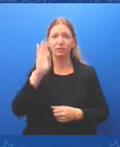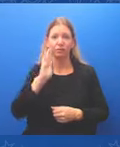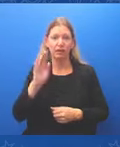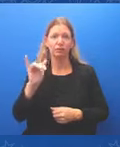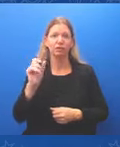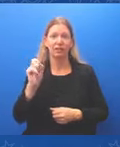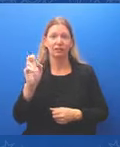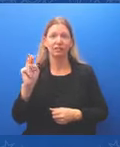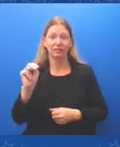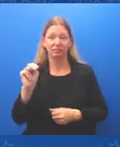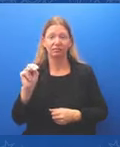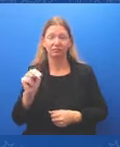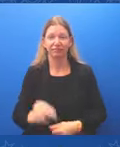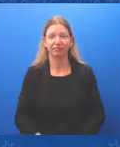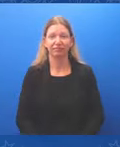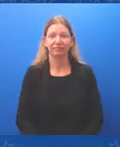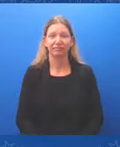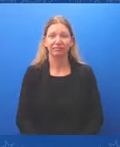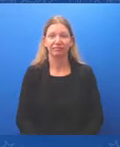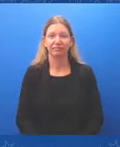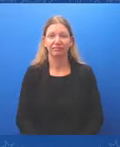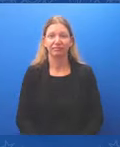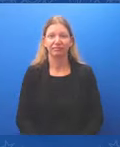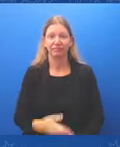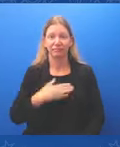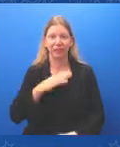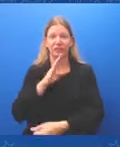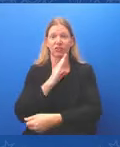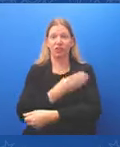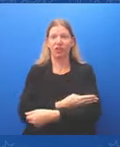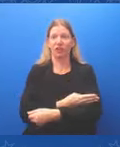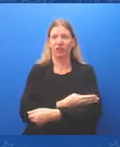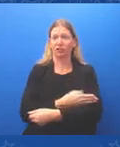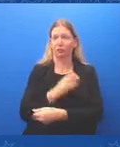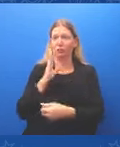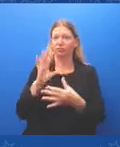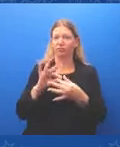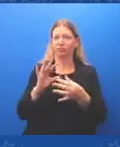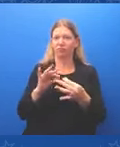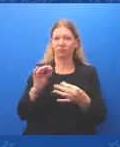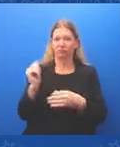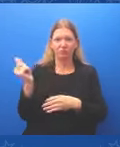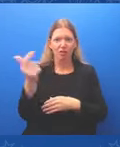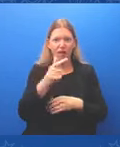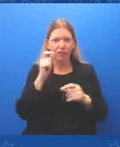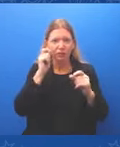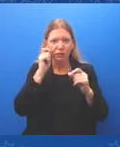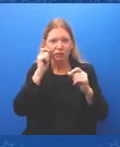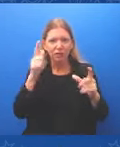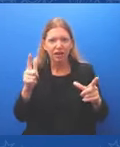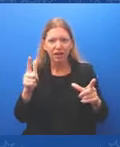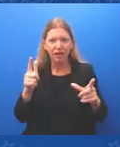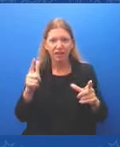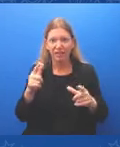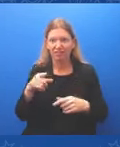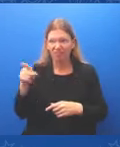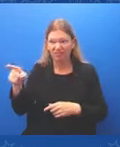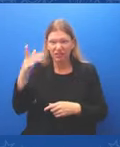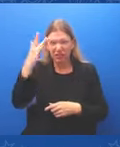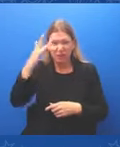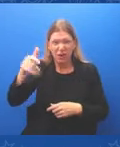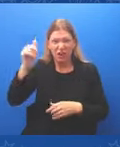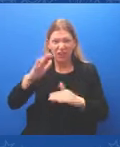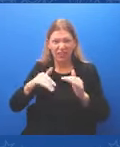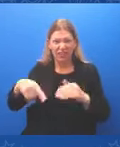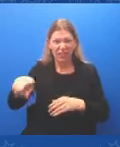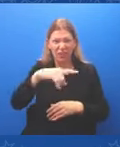You know, my daughter would say, everybody's going to be surprised she's smarter than those guys. She is brilliant. In addition,